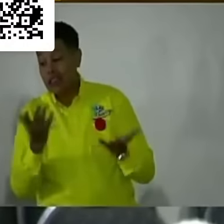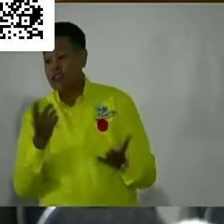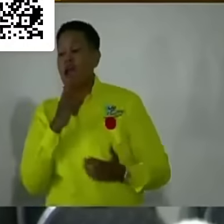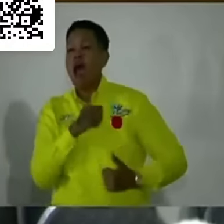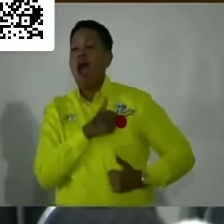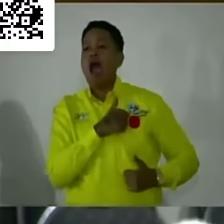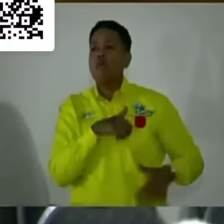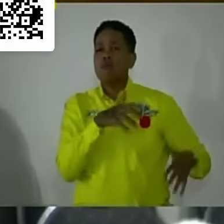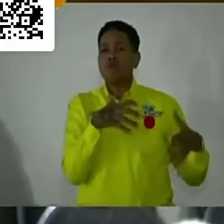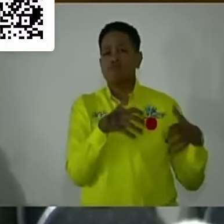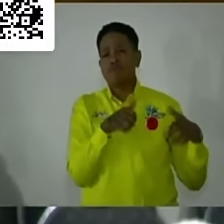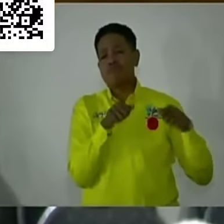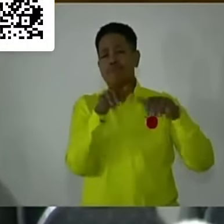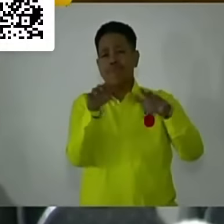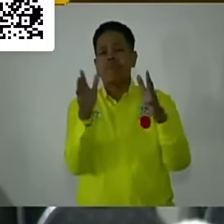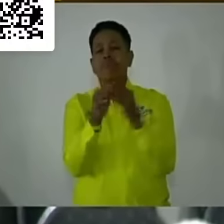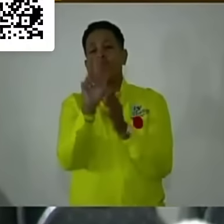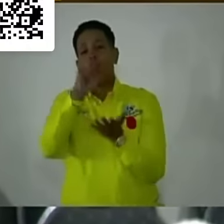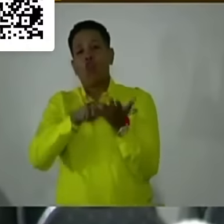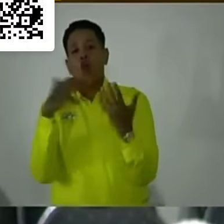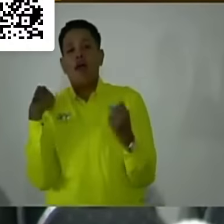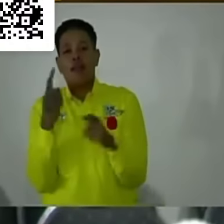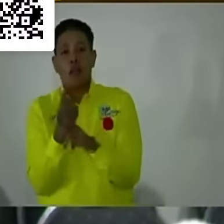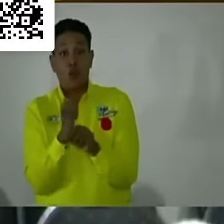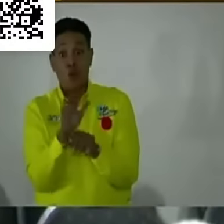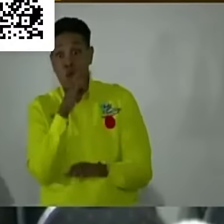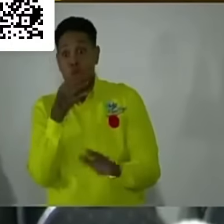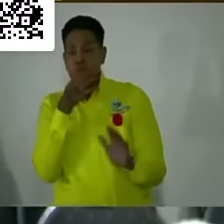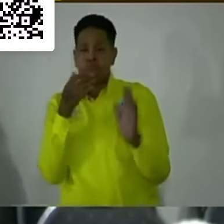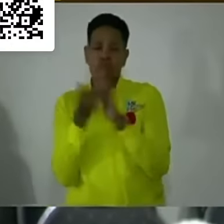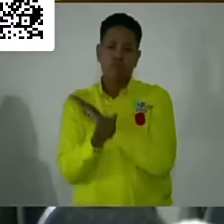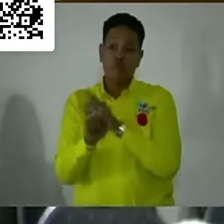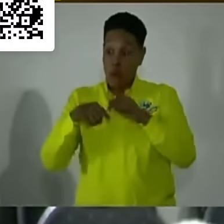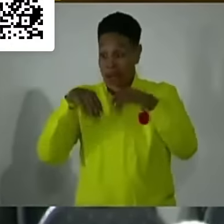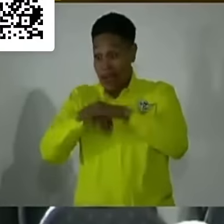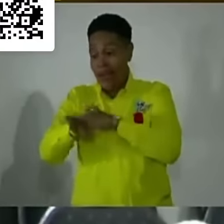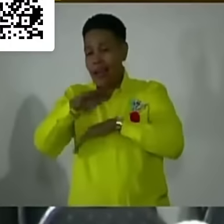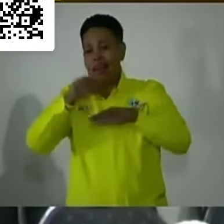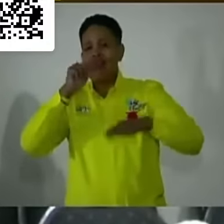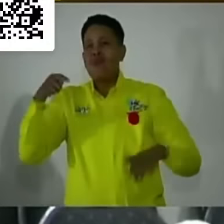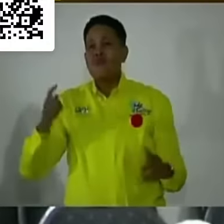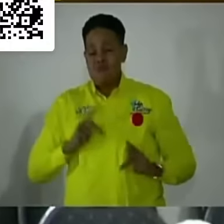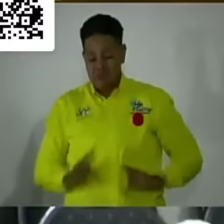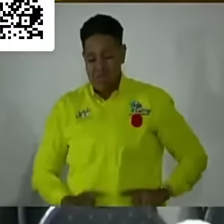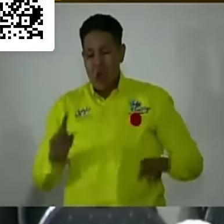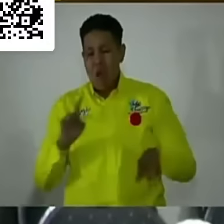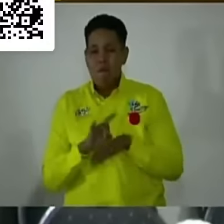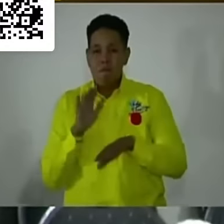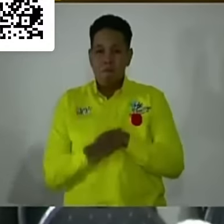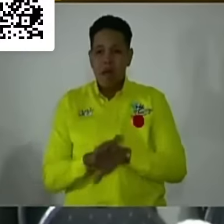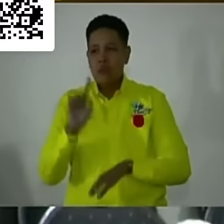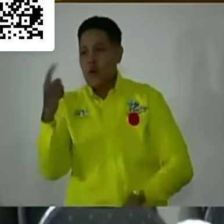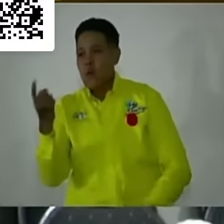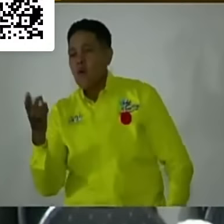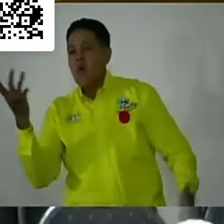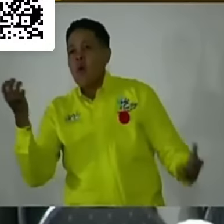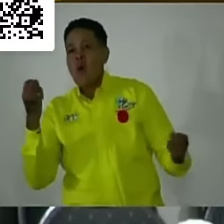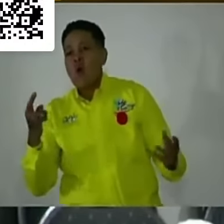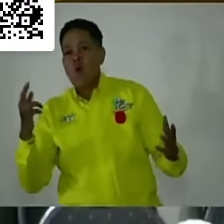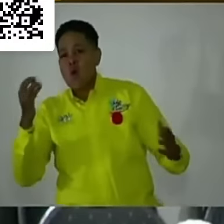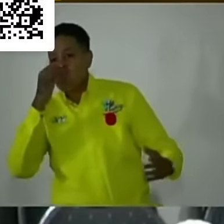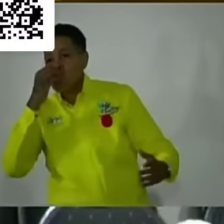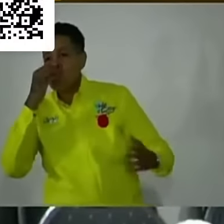about 3,000 healthcare workers. When they go in the field, it's not just about vector control or